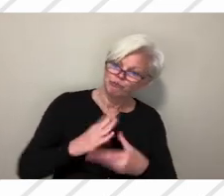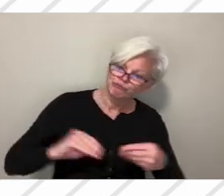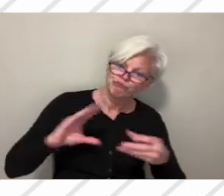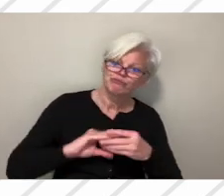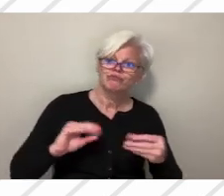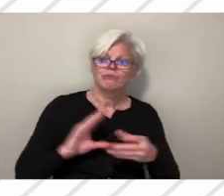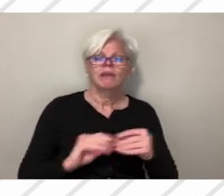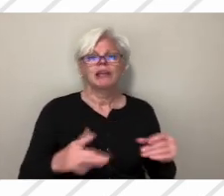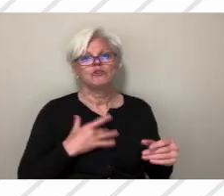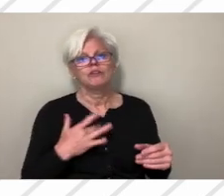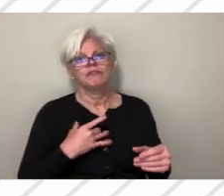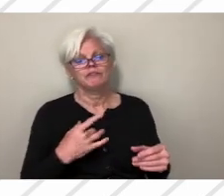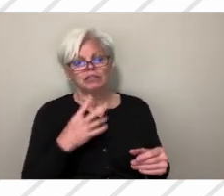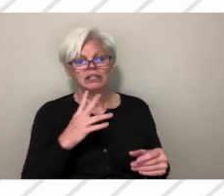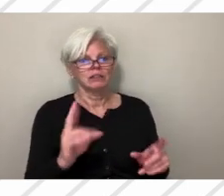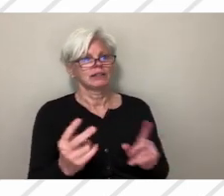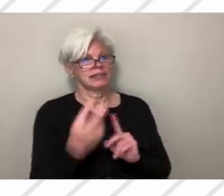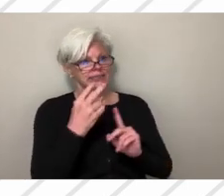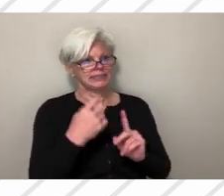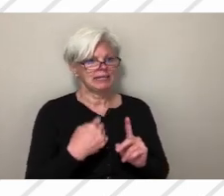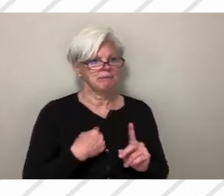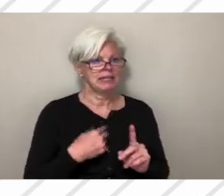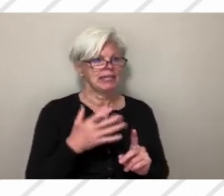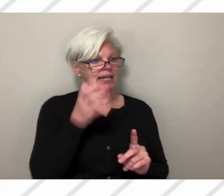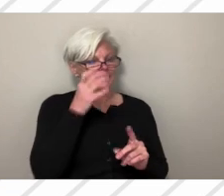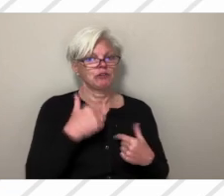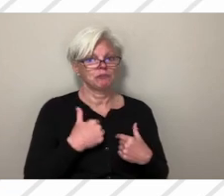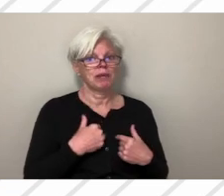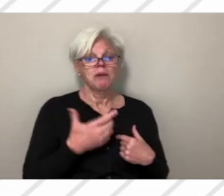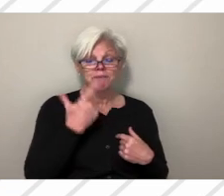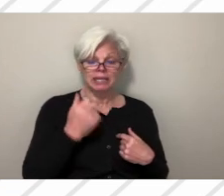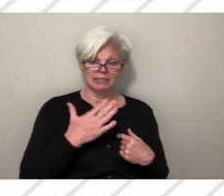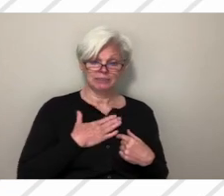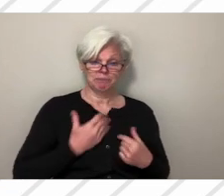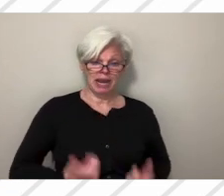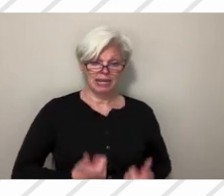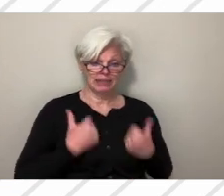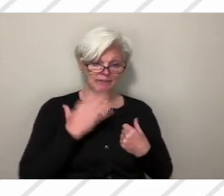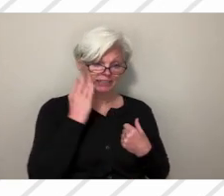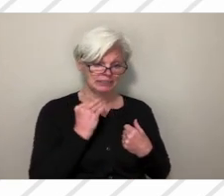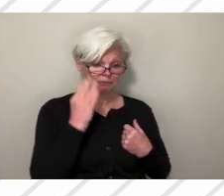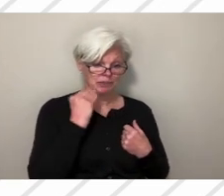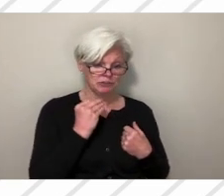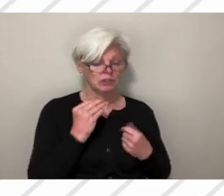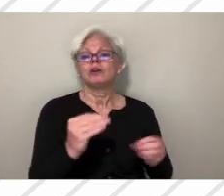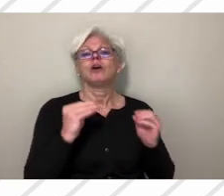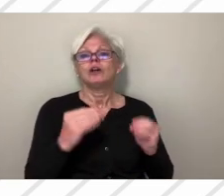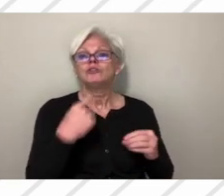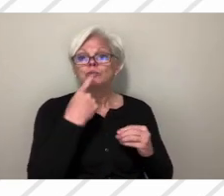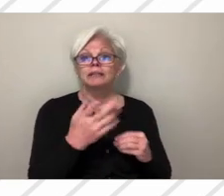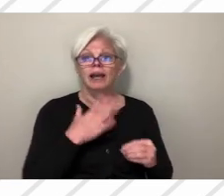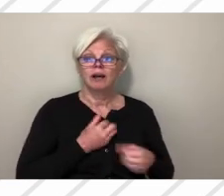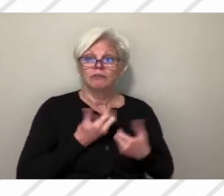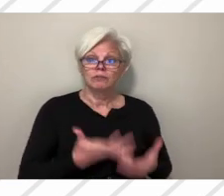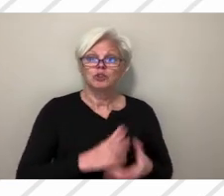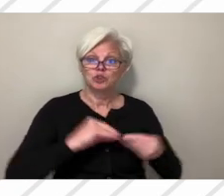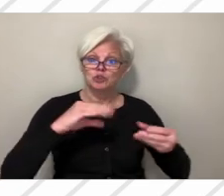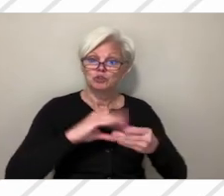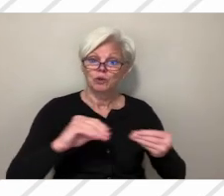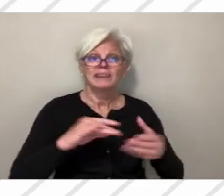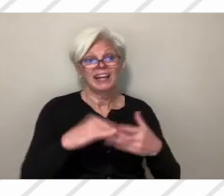feel seen and you feel heard. Because my lived experience taught me that that simple act of telling your story can save a